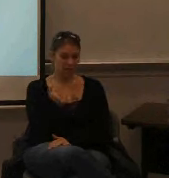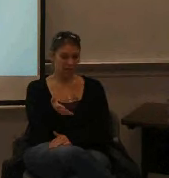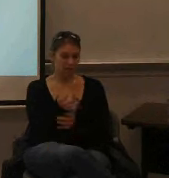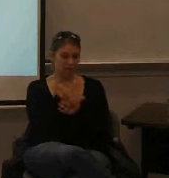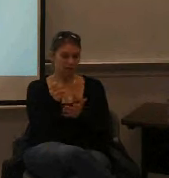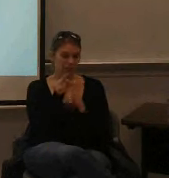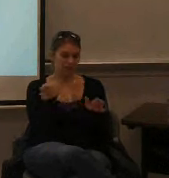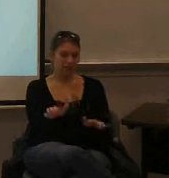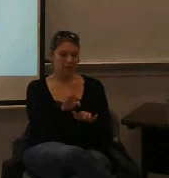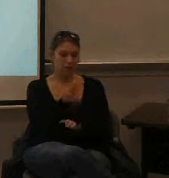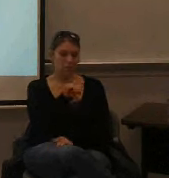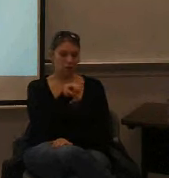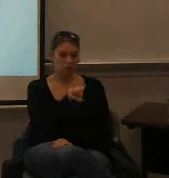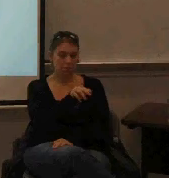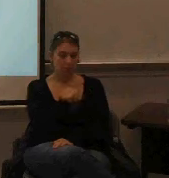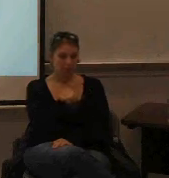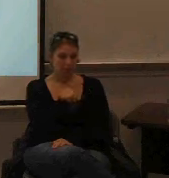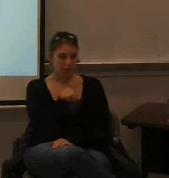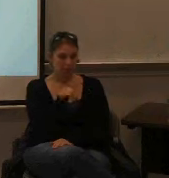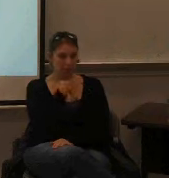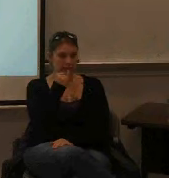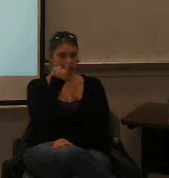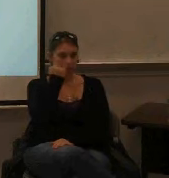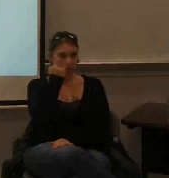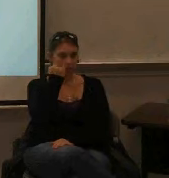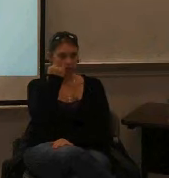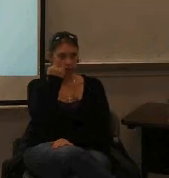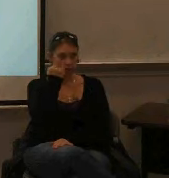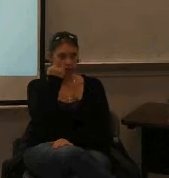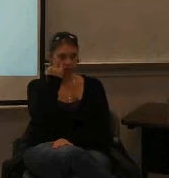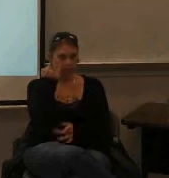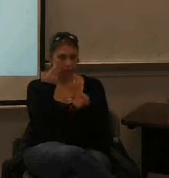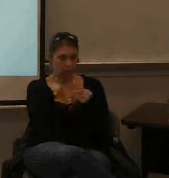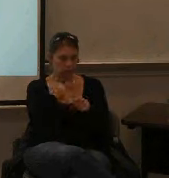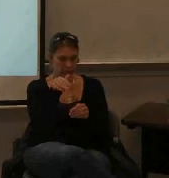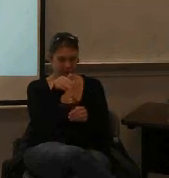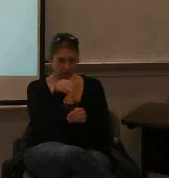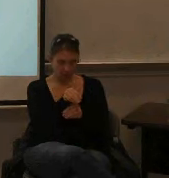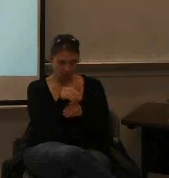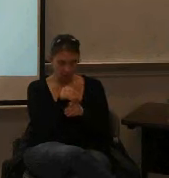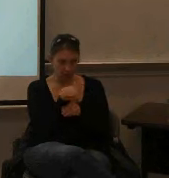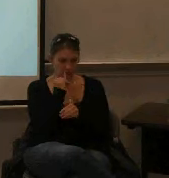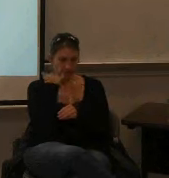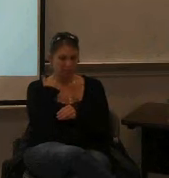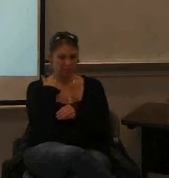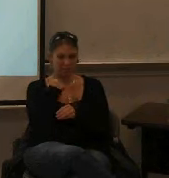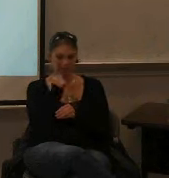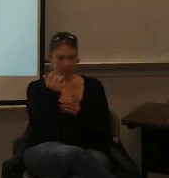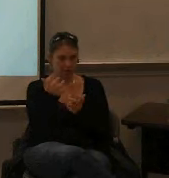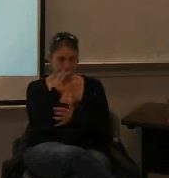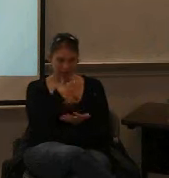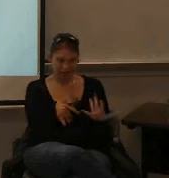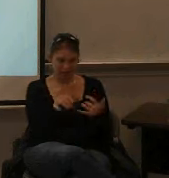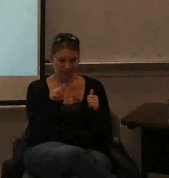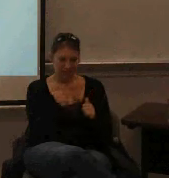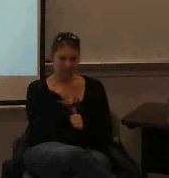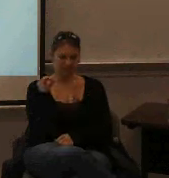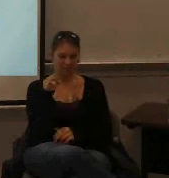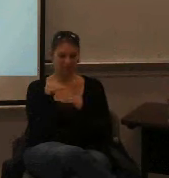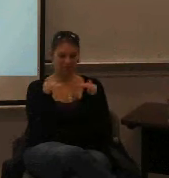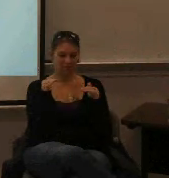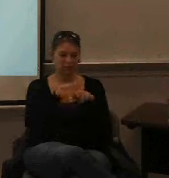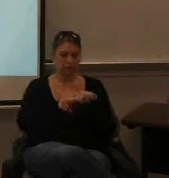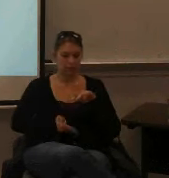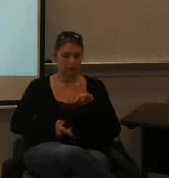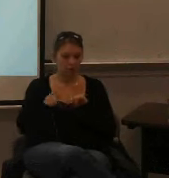a lot of active biomass, and if at nighttime there's minimal mixing, you can have the oxygen levels